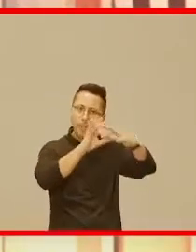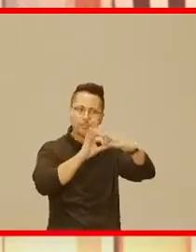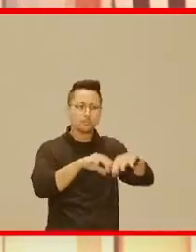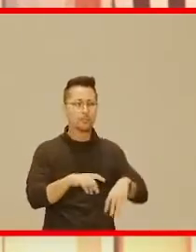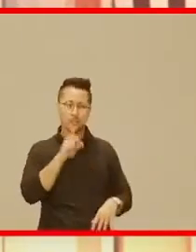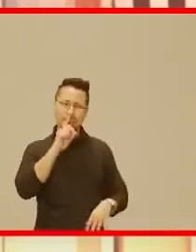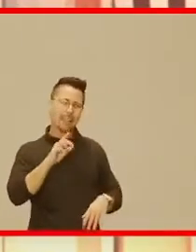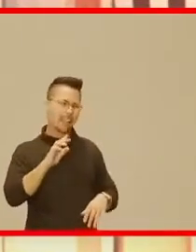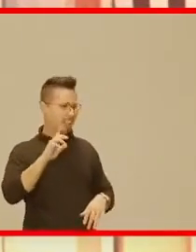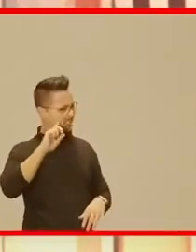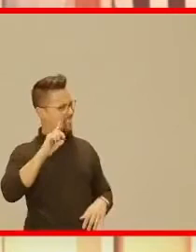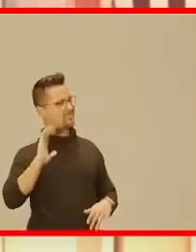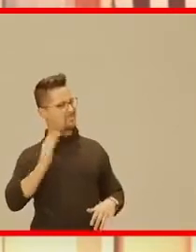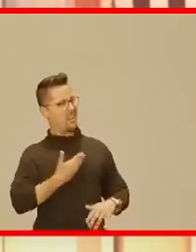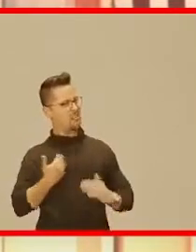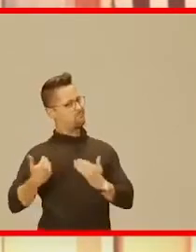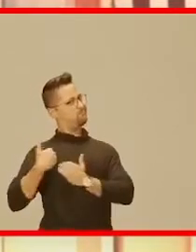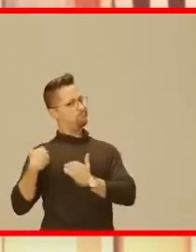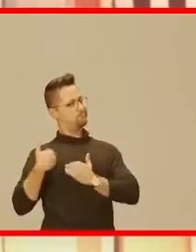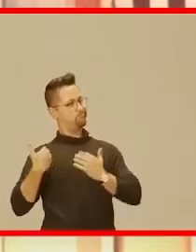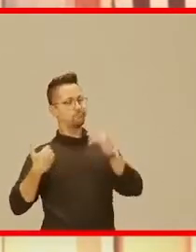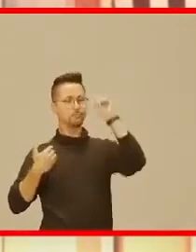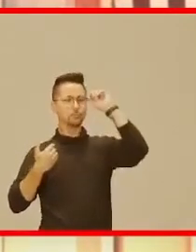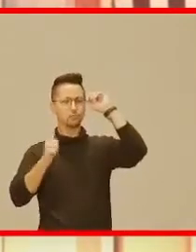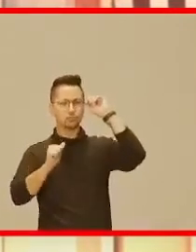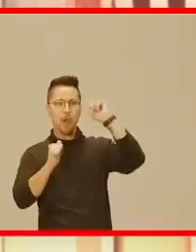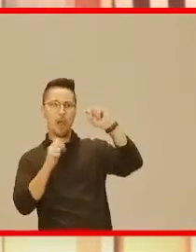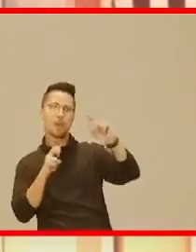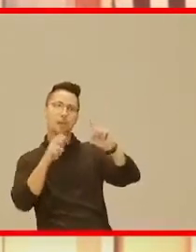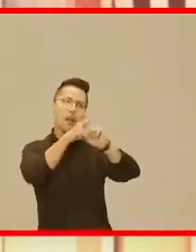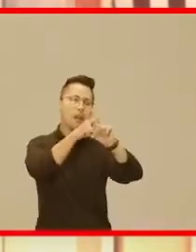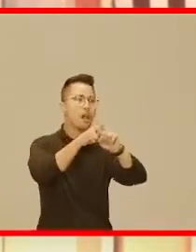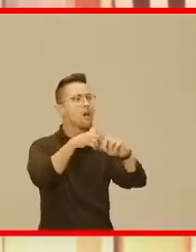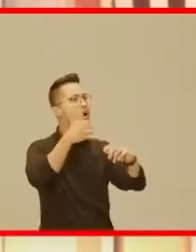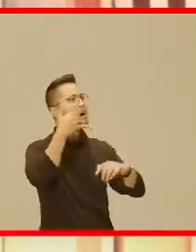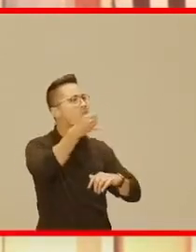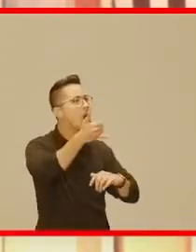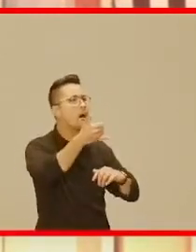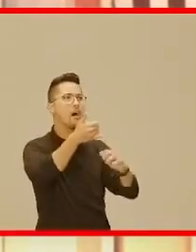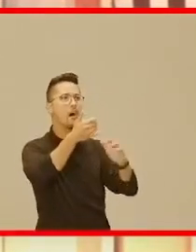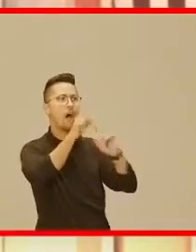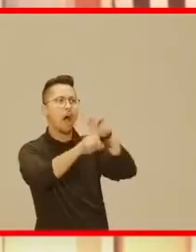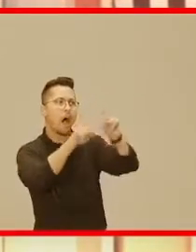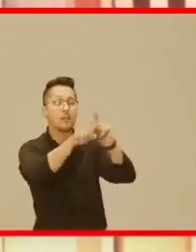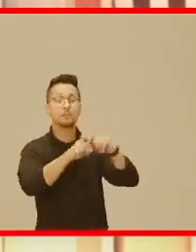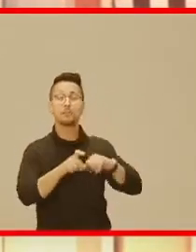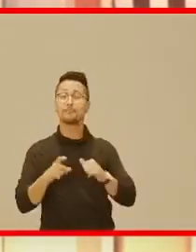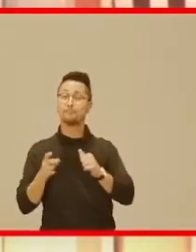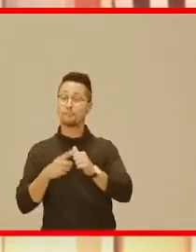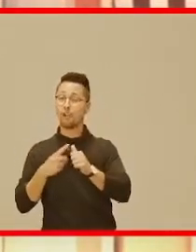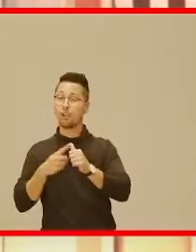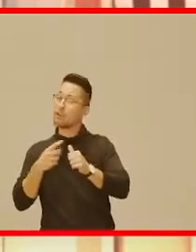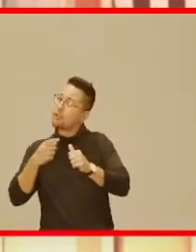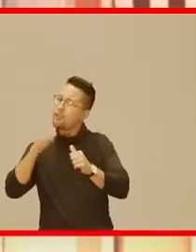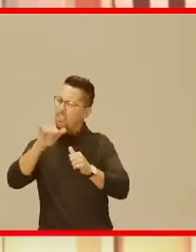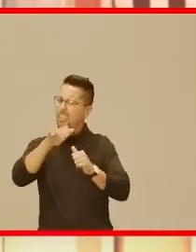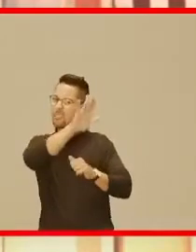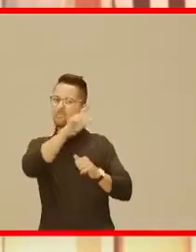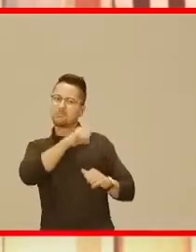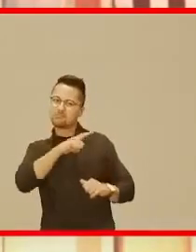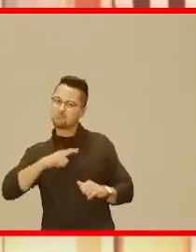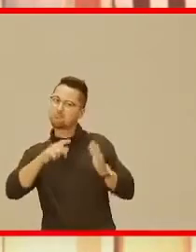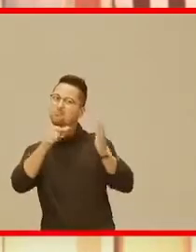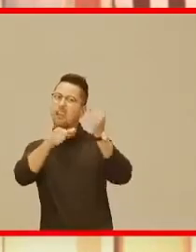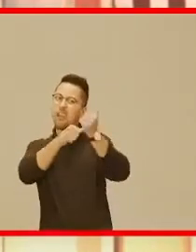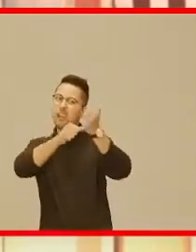that relationship. And you can, to call and ask the question, but how do you approach it? I would call the legislative aide. I would call, depending on